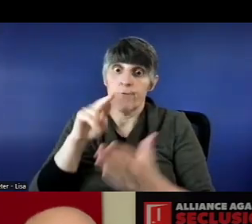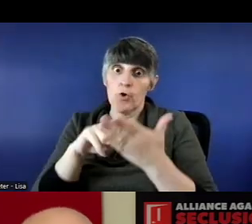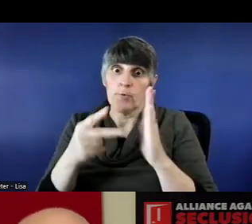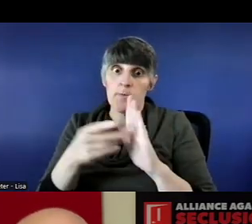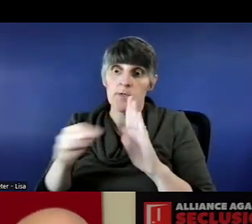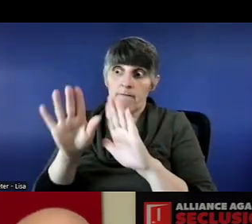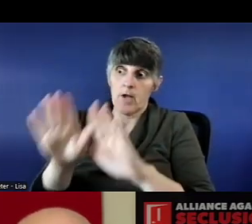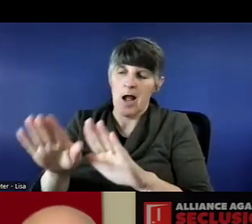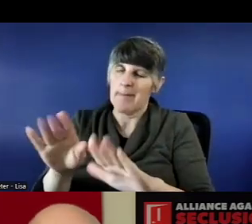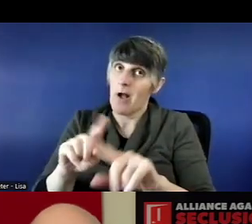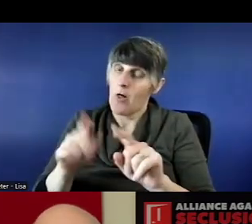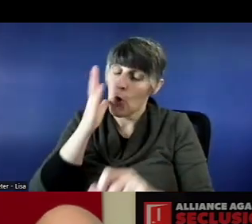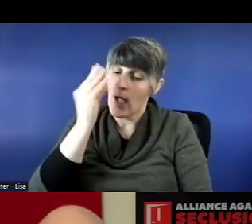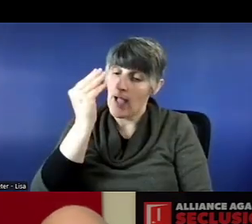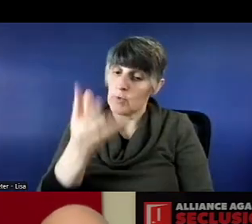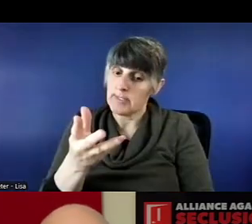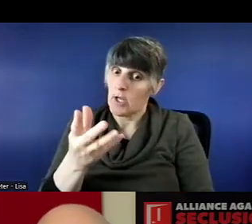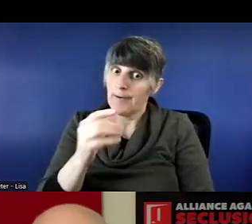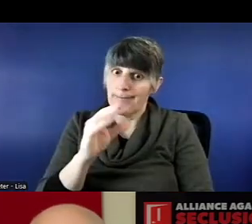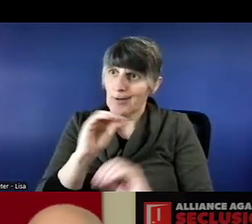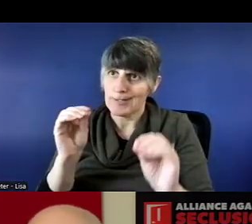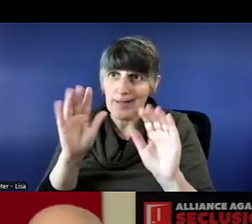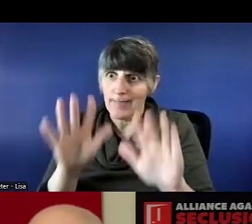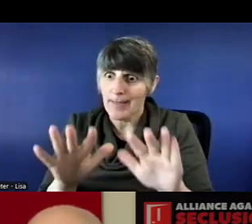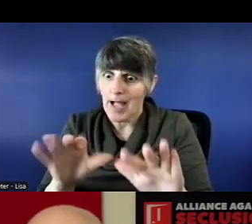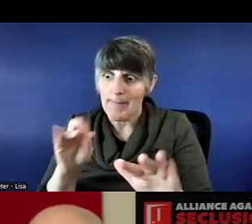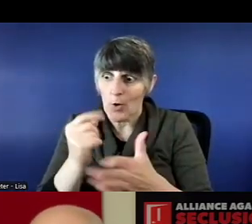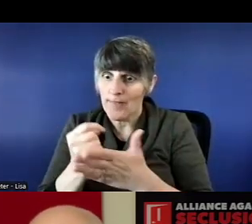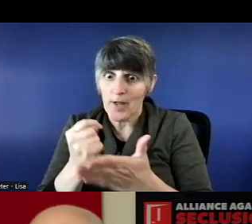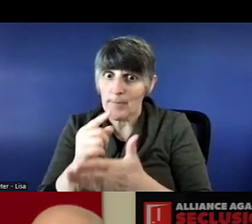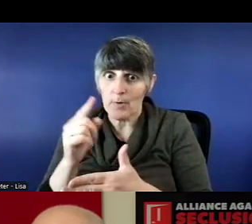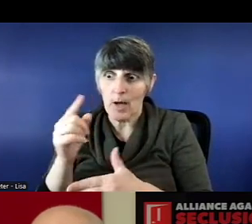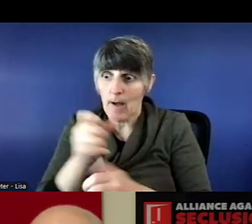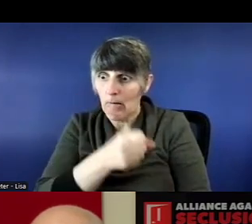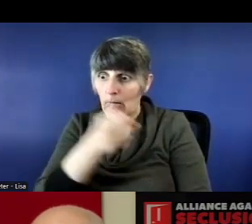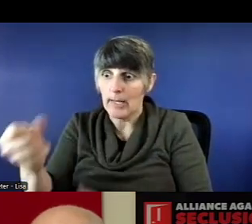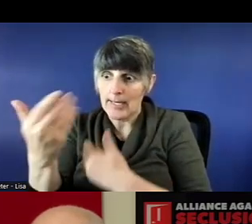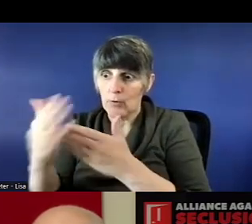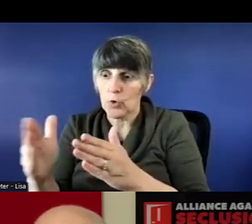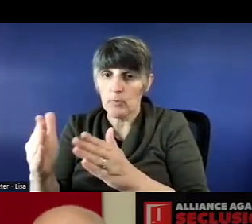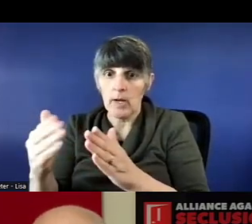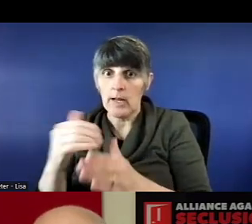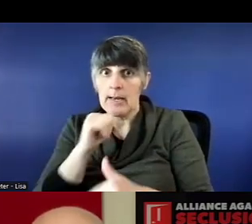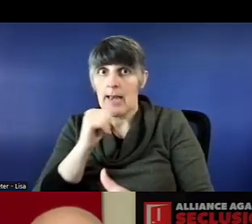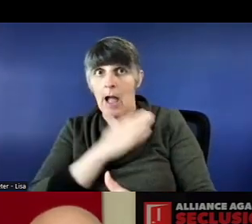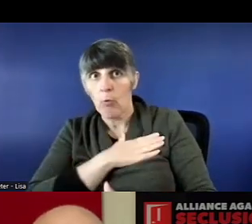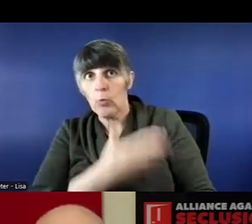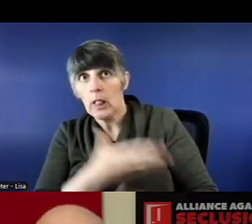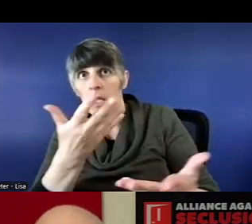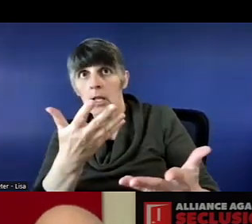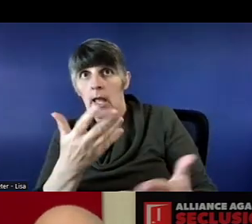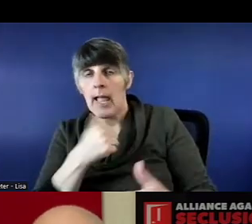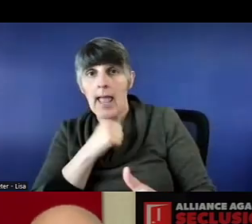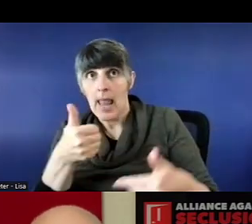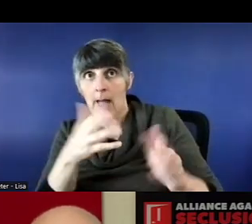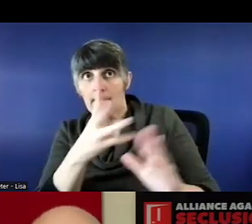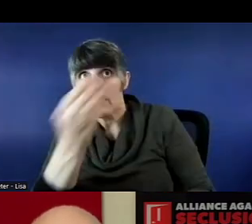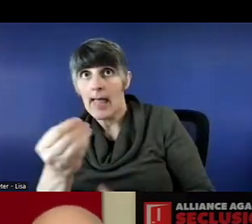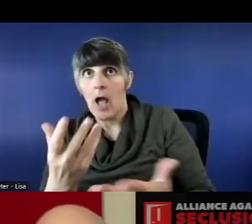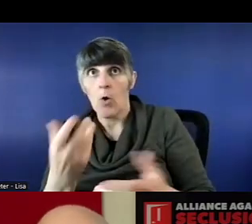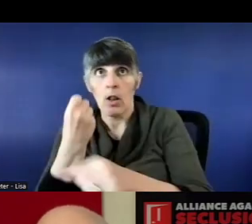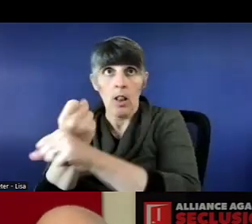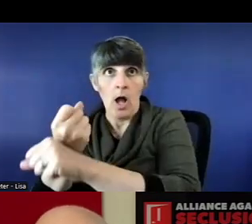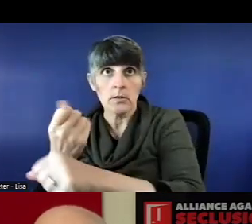of calming, although I will tell you, there is nothing calming or therapeutic about being put in a room against your will and not being let out. It is quite